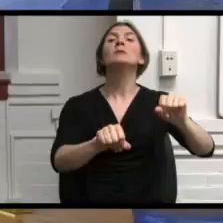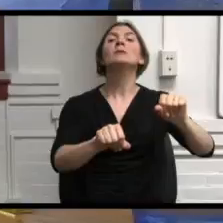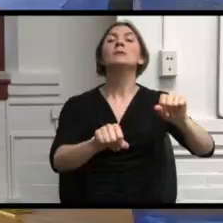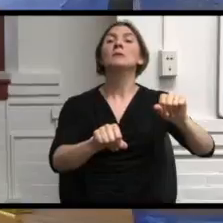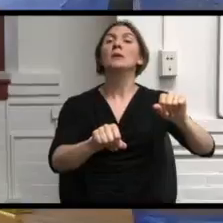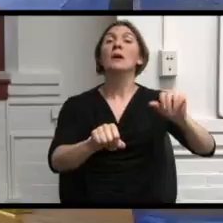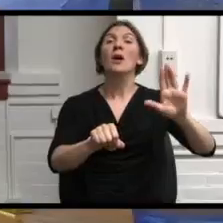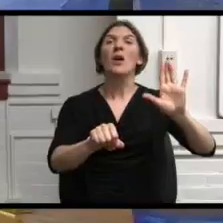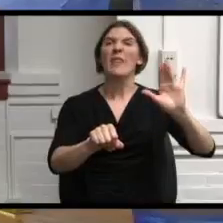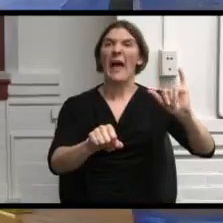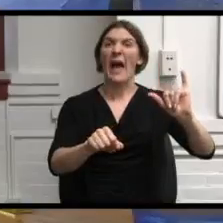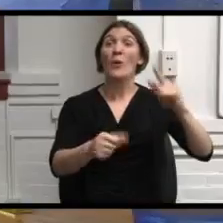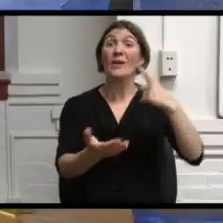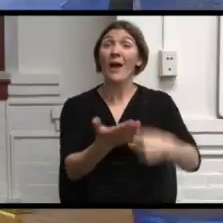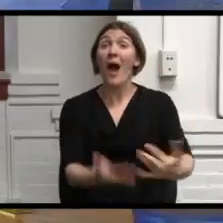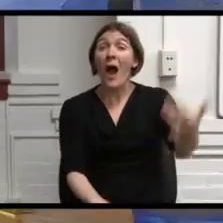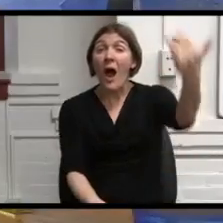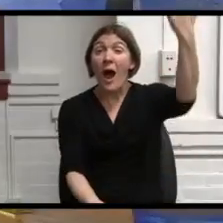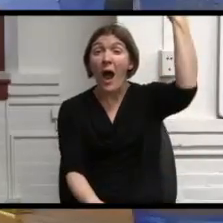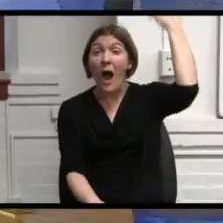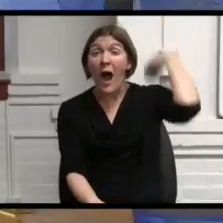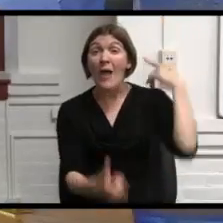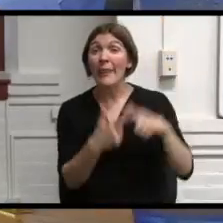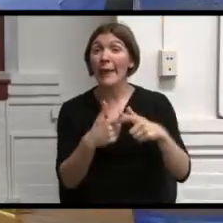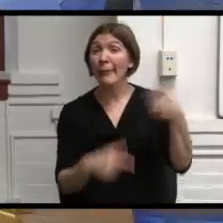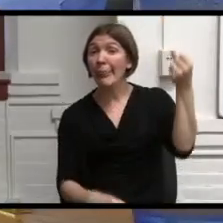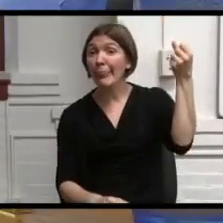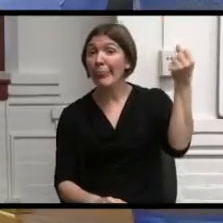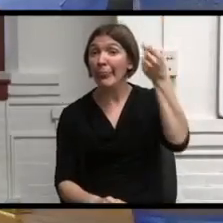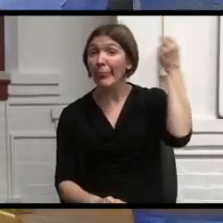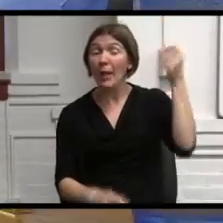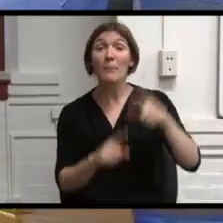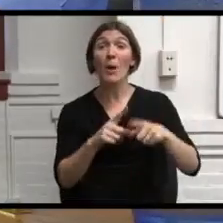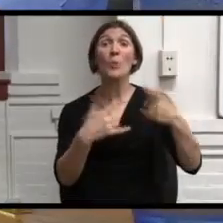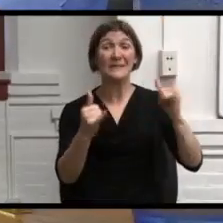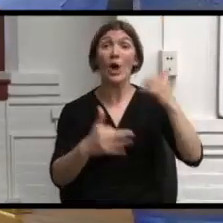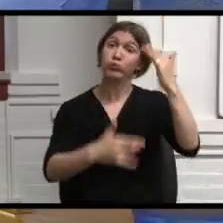in front of the board for quite some time, but the project is moving along just dandy.